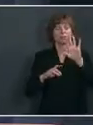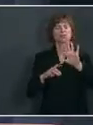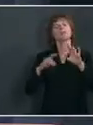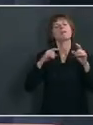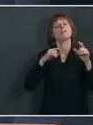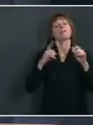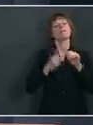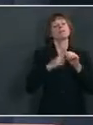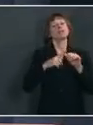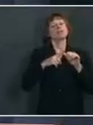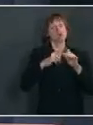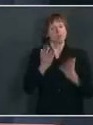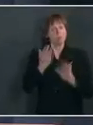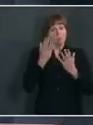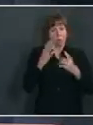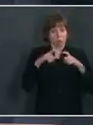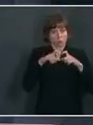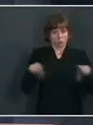the proposed checks, I mean,